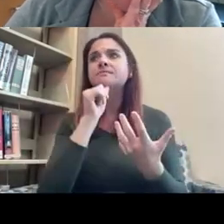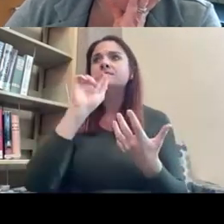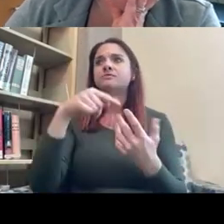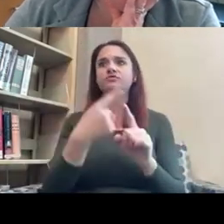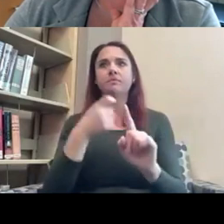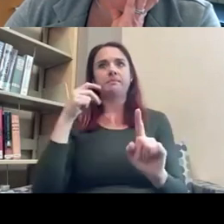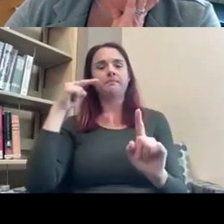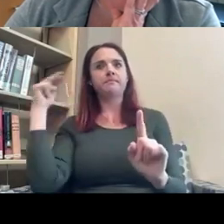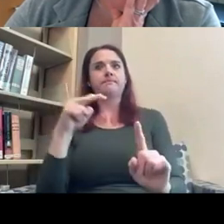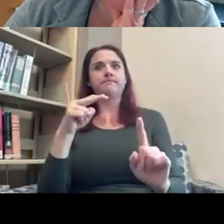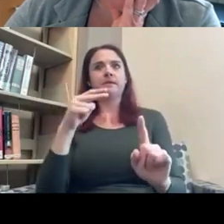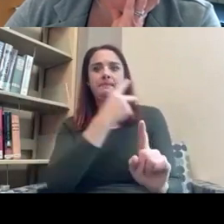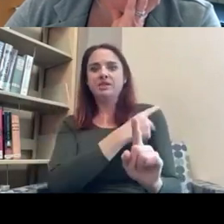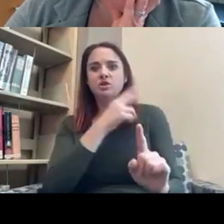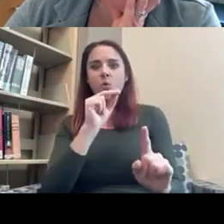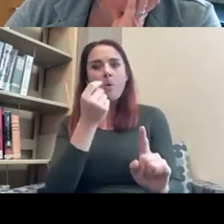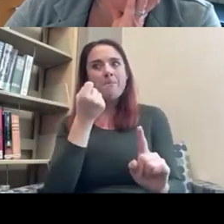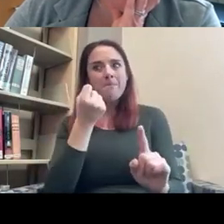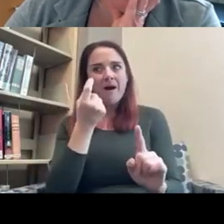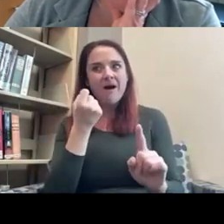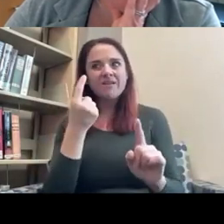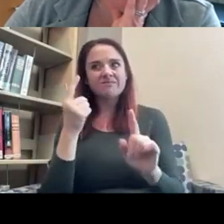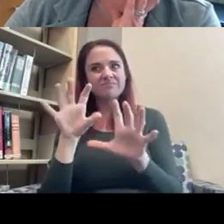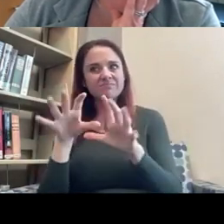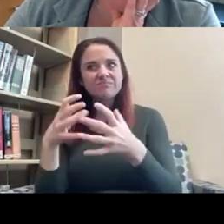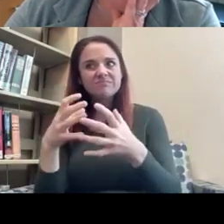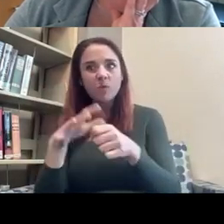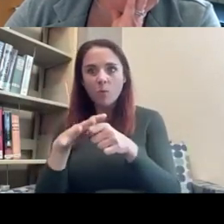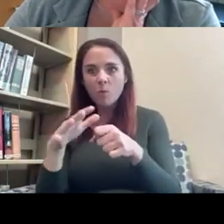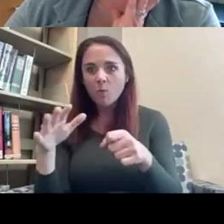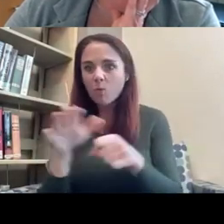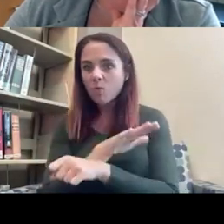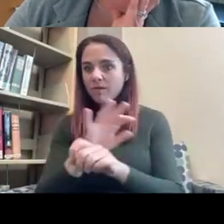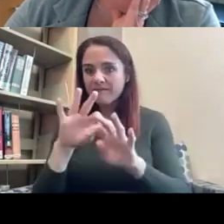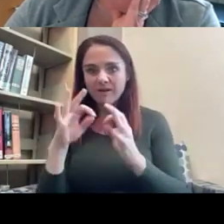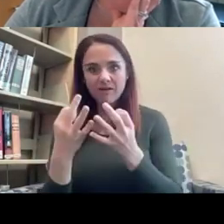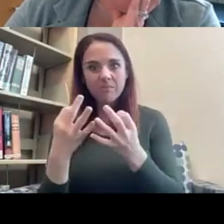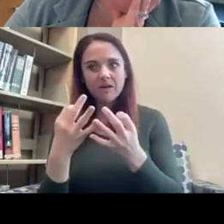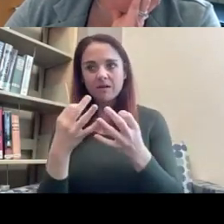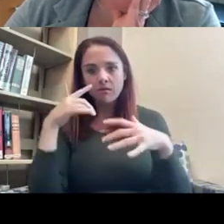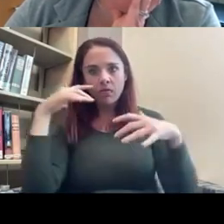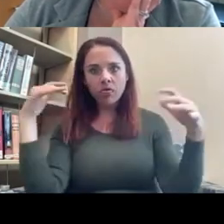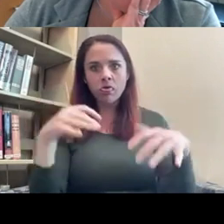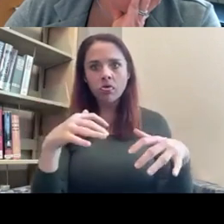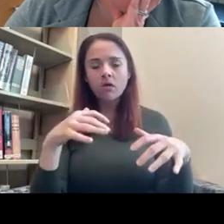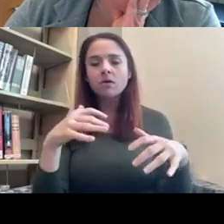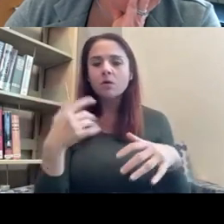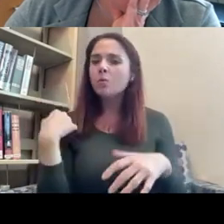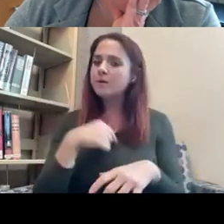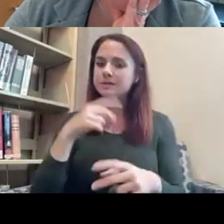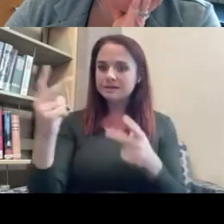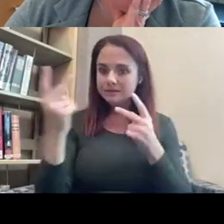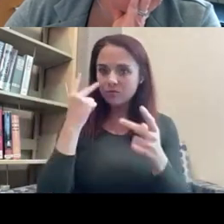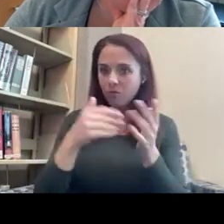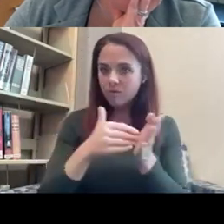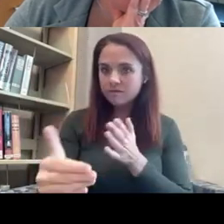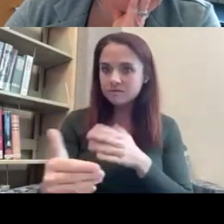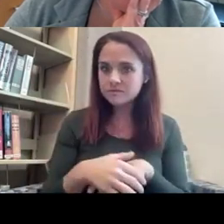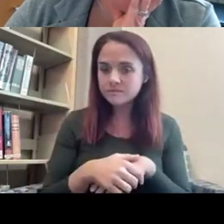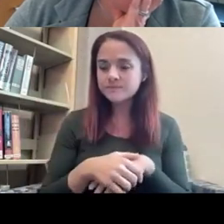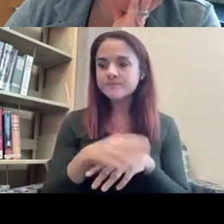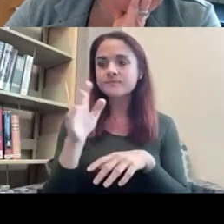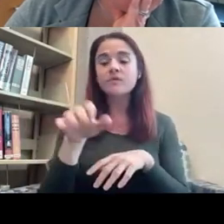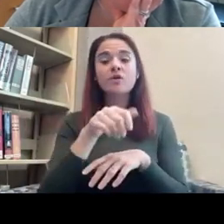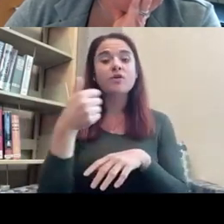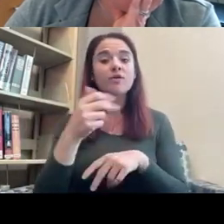patient's perspective, but the family's perspective, is something that we see here. Another kind